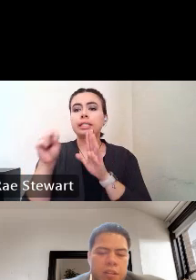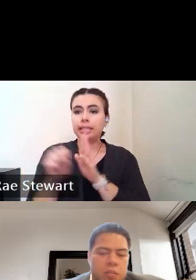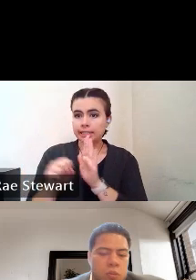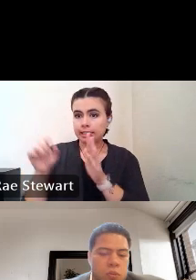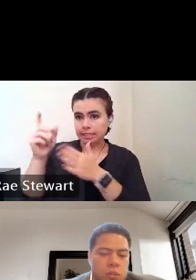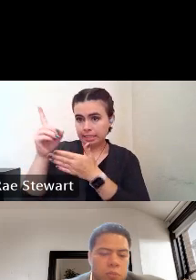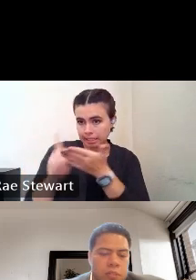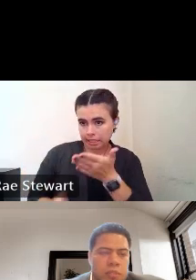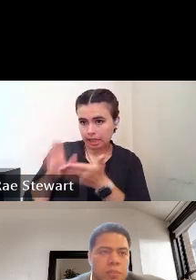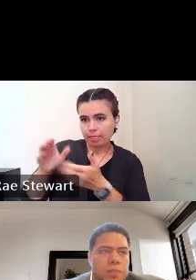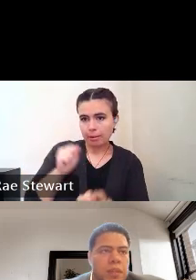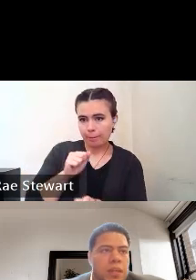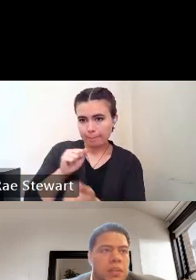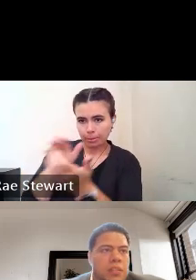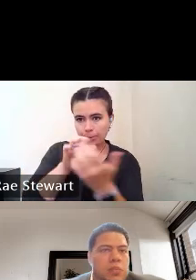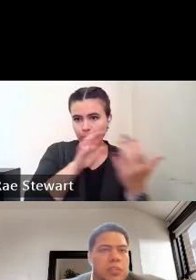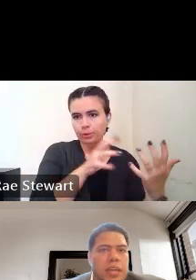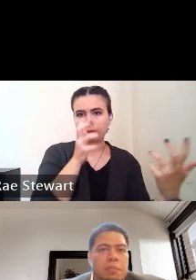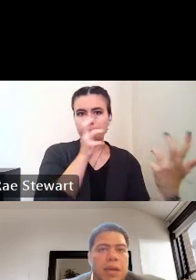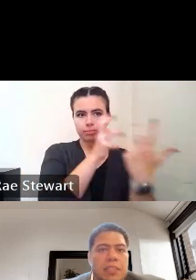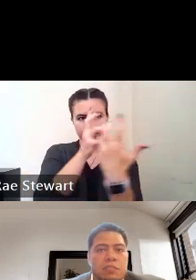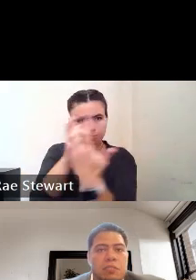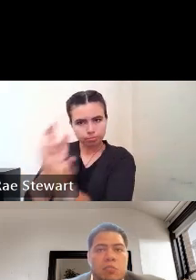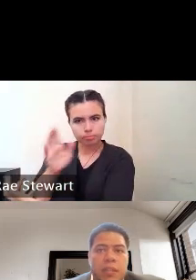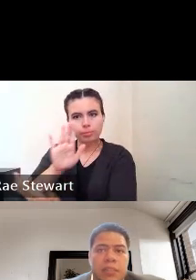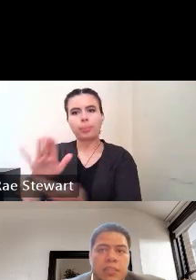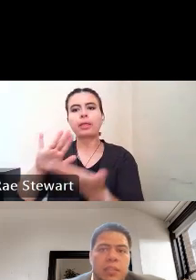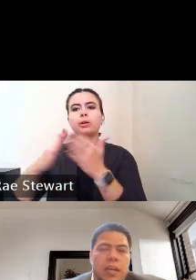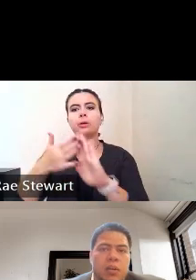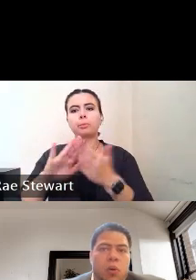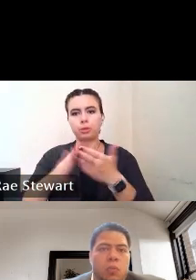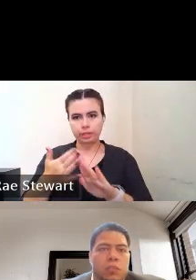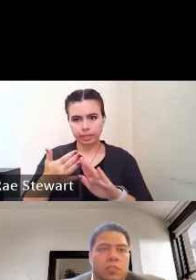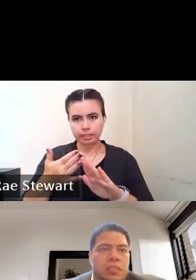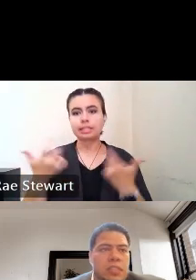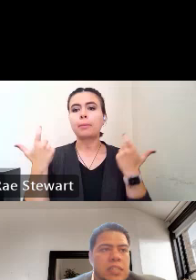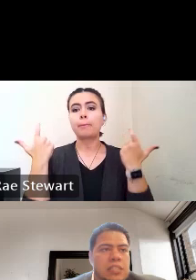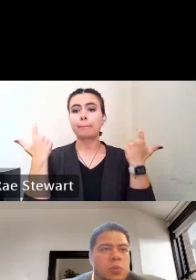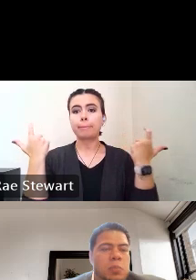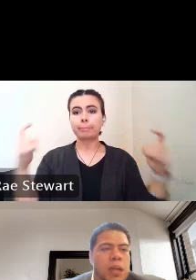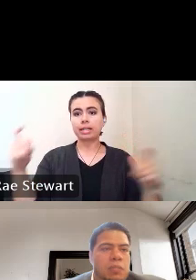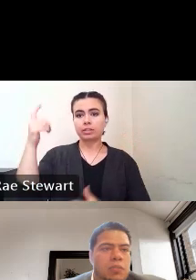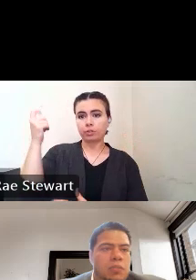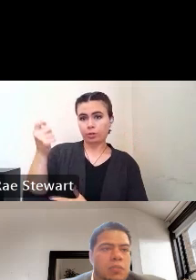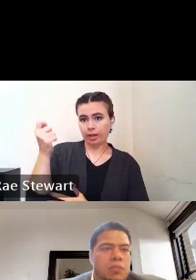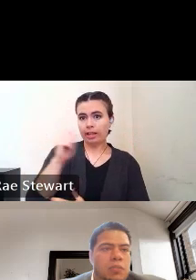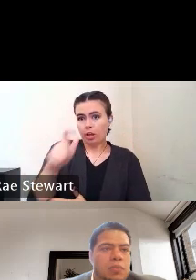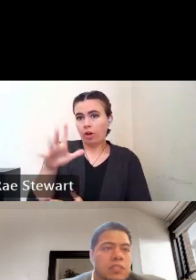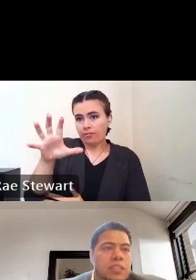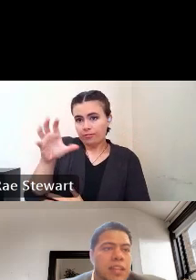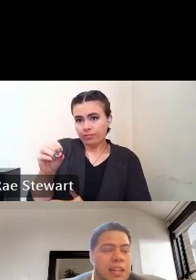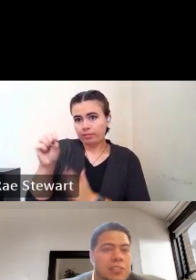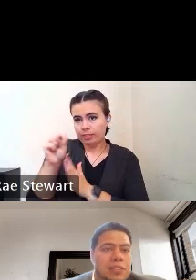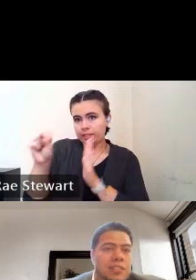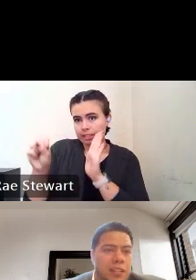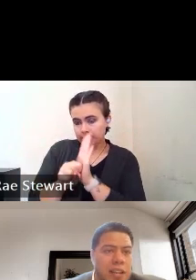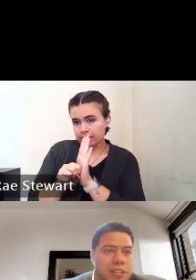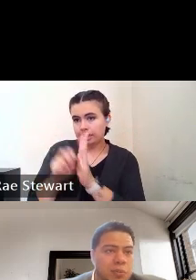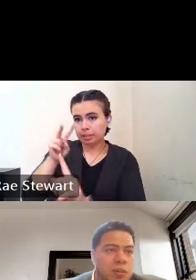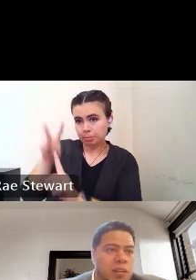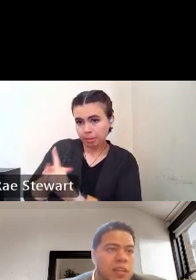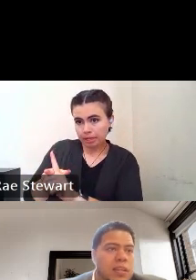fit their rural communities. This was a massive grant that all 50 states had to apply for, and all 50 states